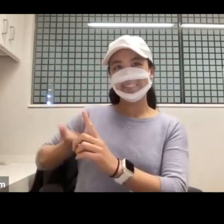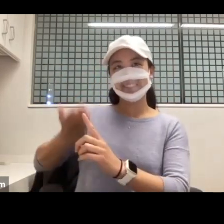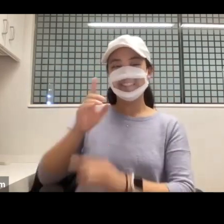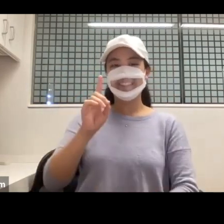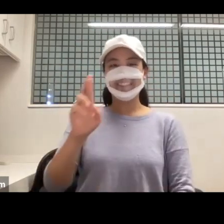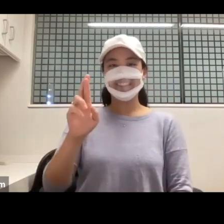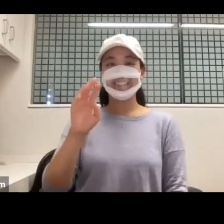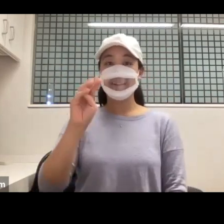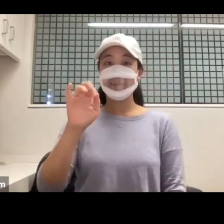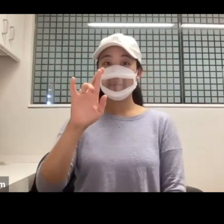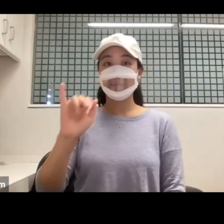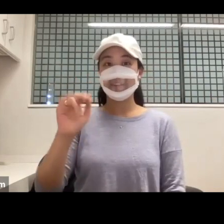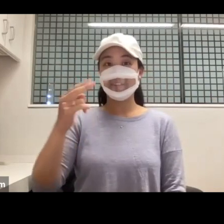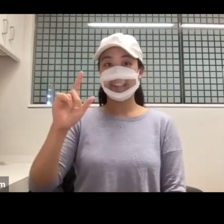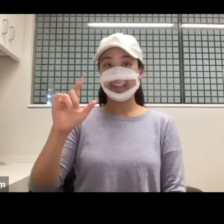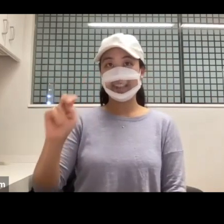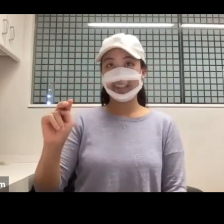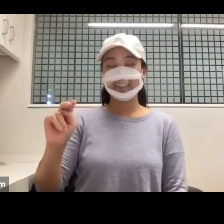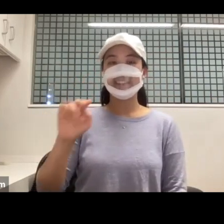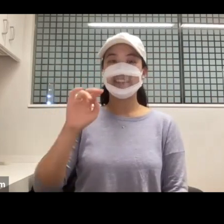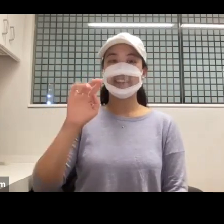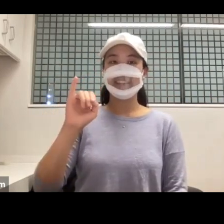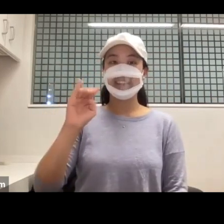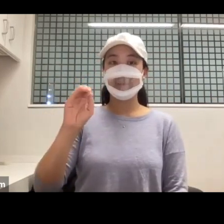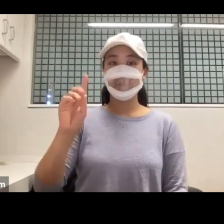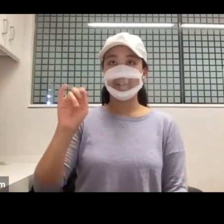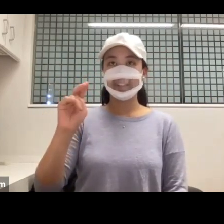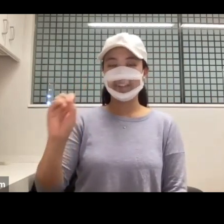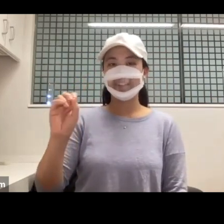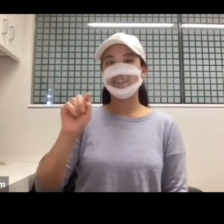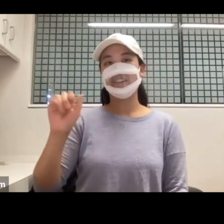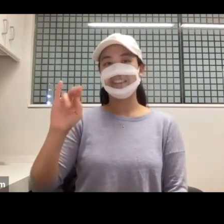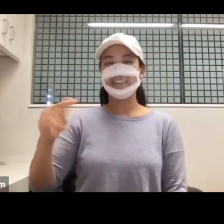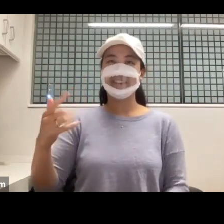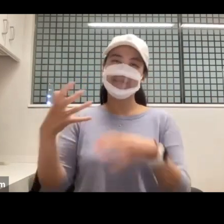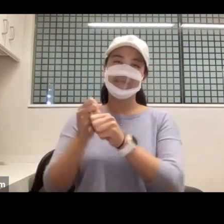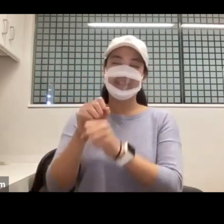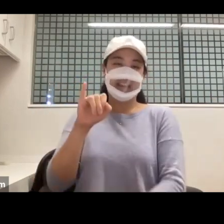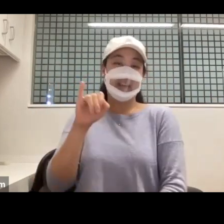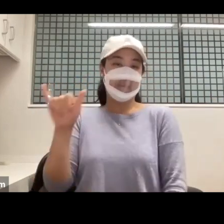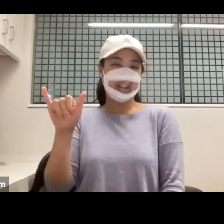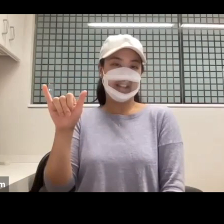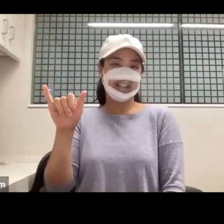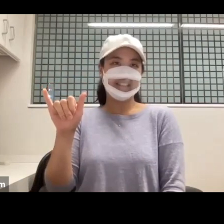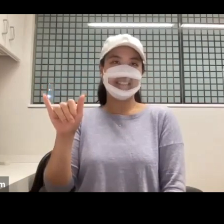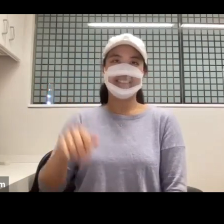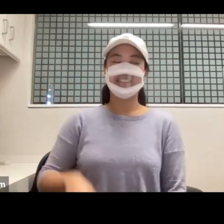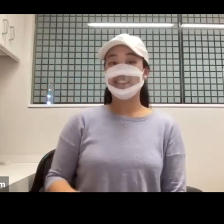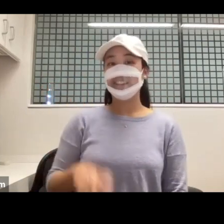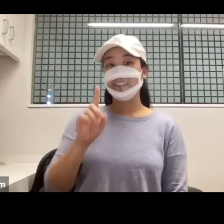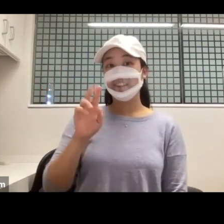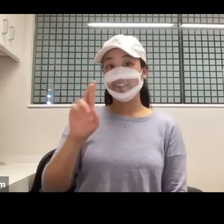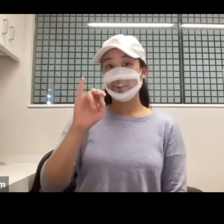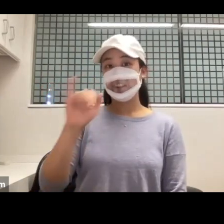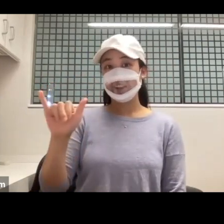I am honored to introduce our distinguished lecturer, Dr. Mary Helen Immordino-Yang, which we will sign as